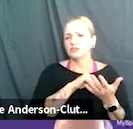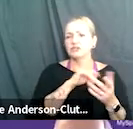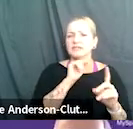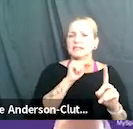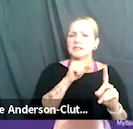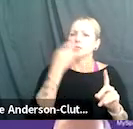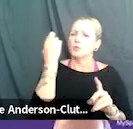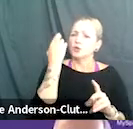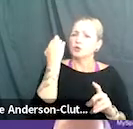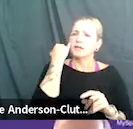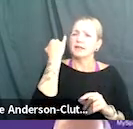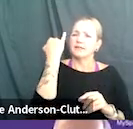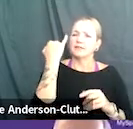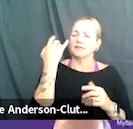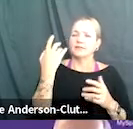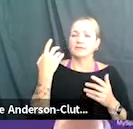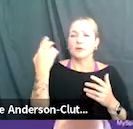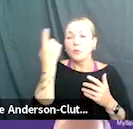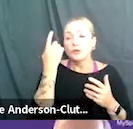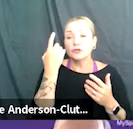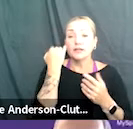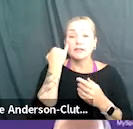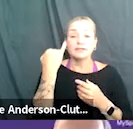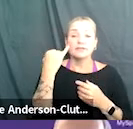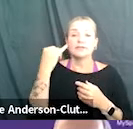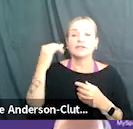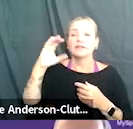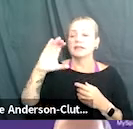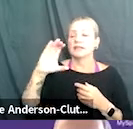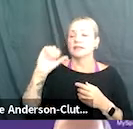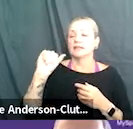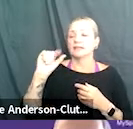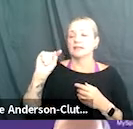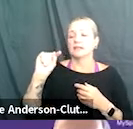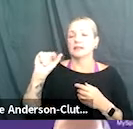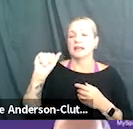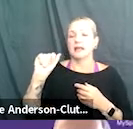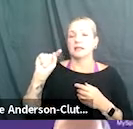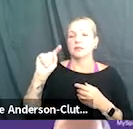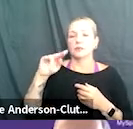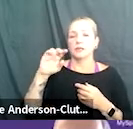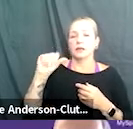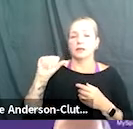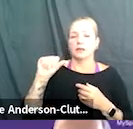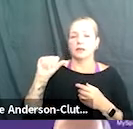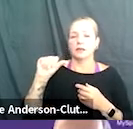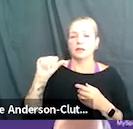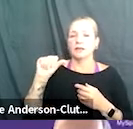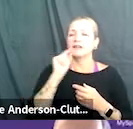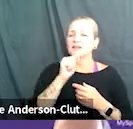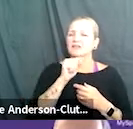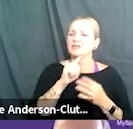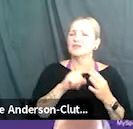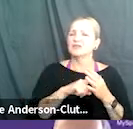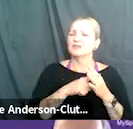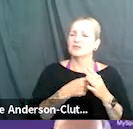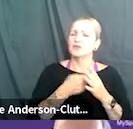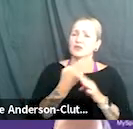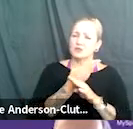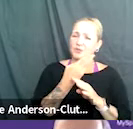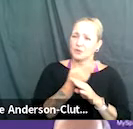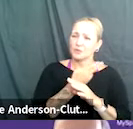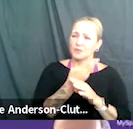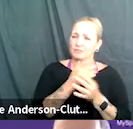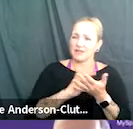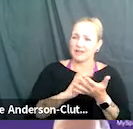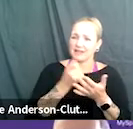with autism. And it started him on lorazepam, as that's one of the treatments for catatonia. And she had gradually increased the dose up to 6 milligrams a